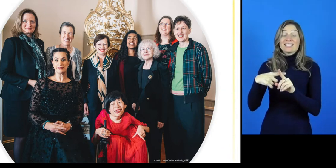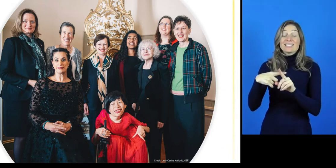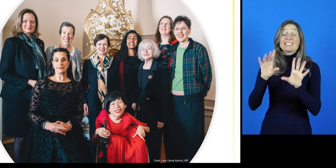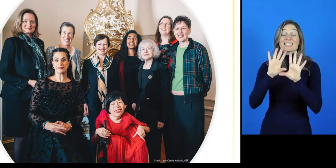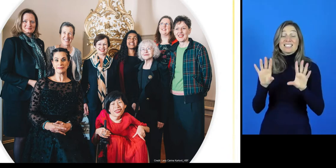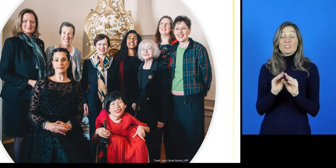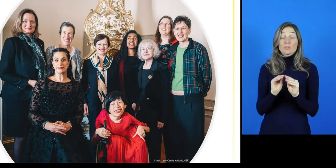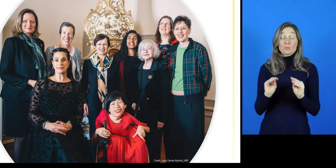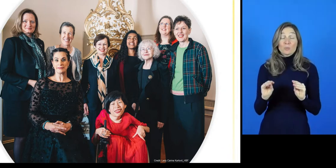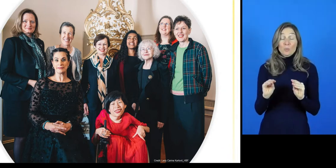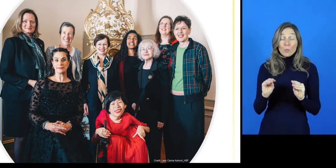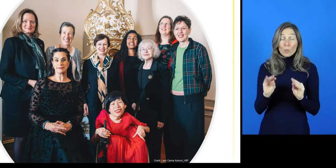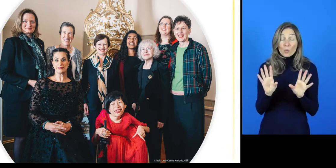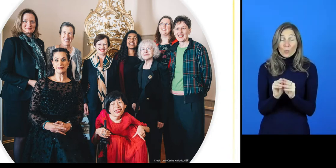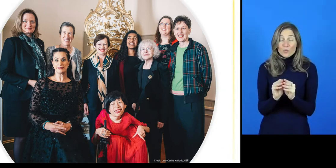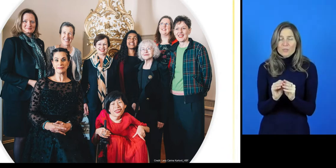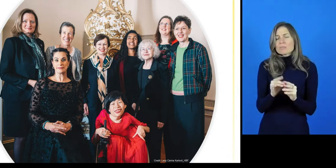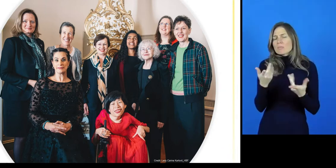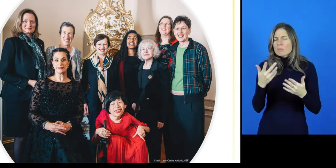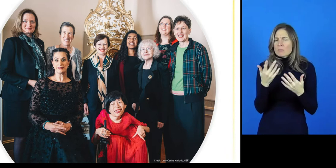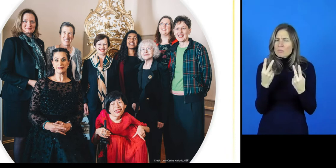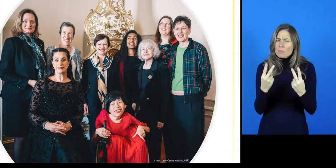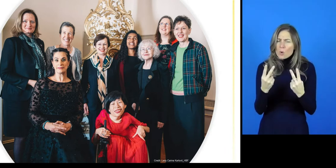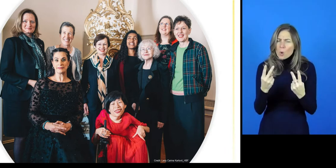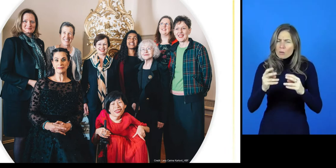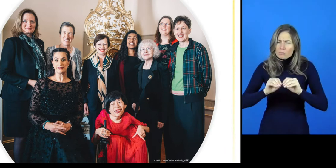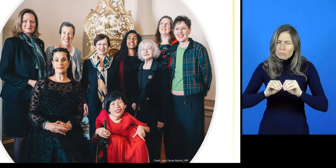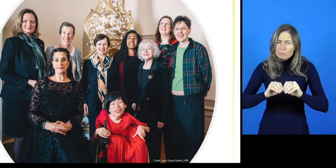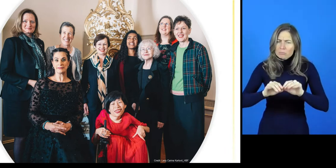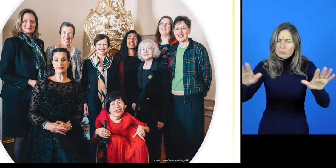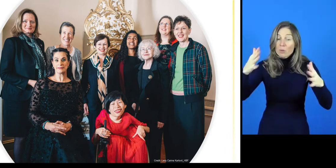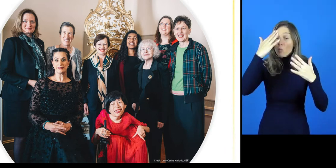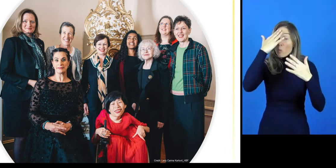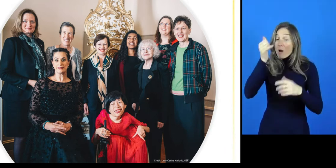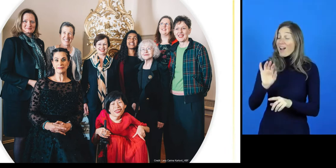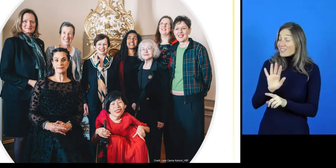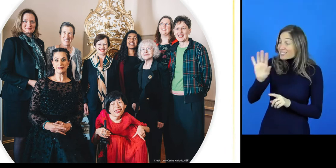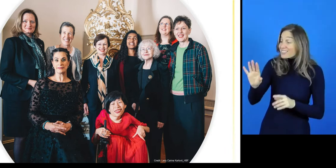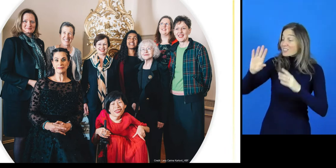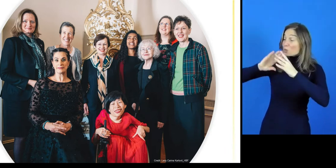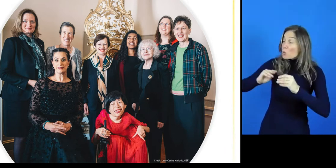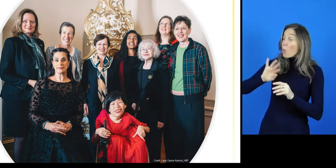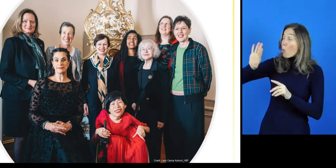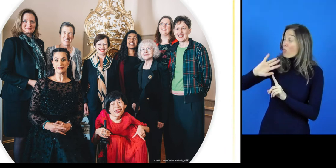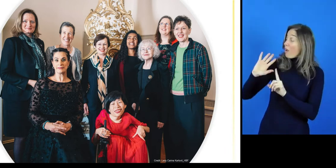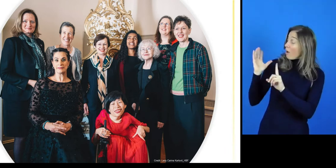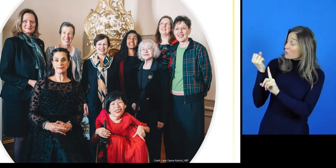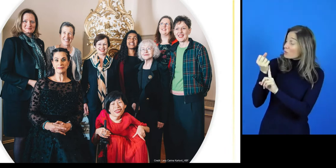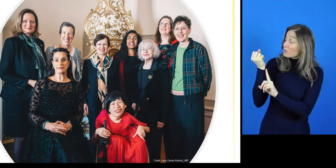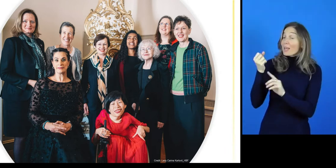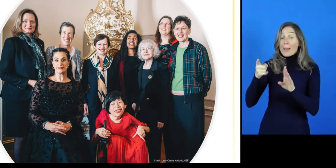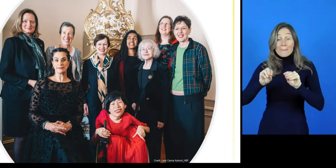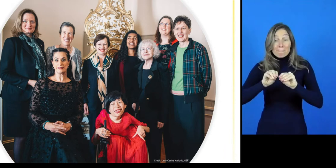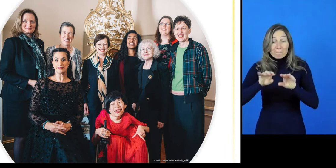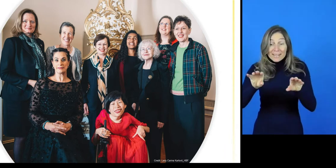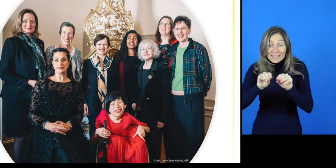important to get the message out, is that there was coverage of their stories, of their successes in media, including Reuters,